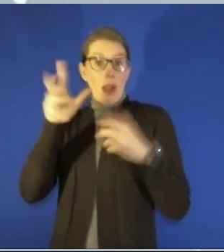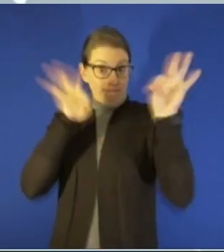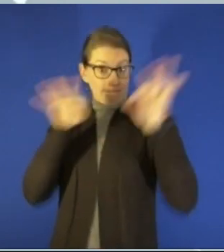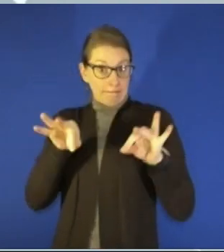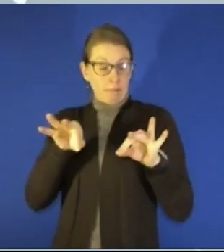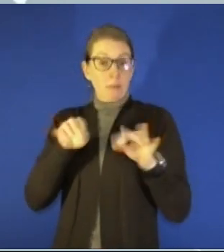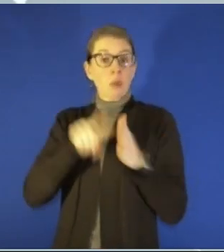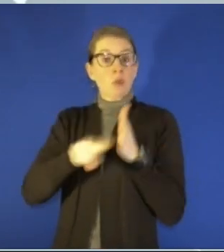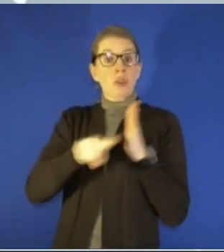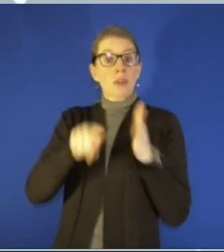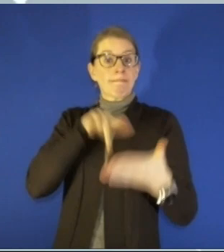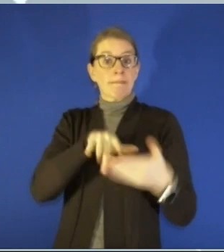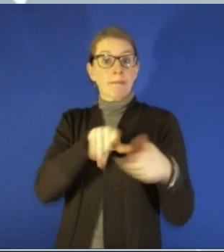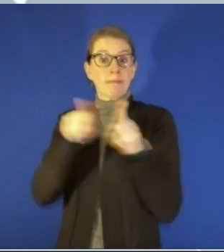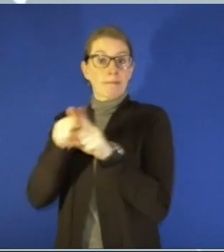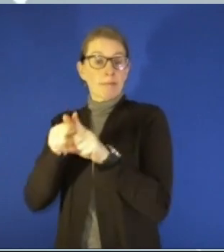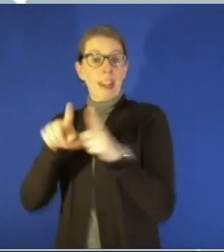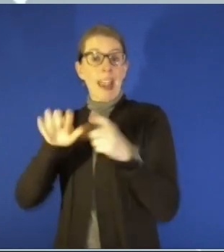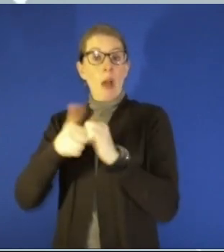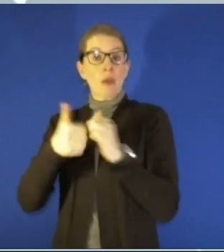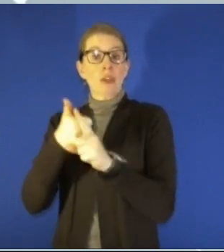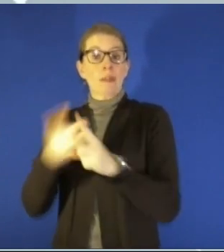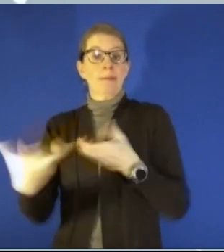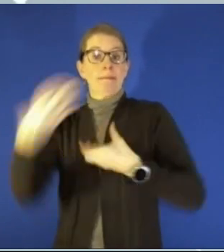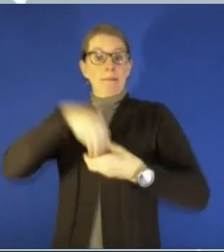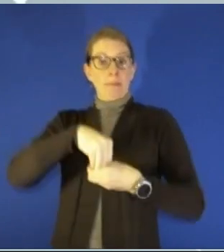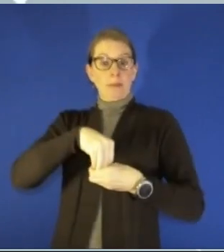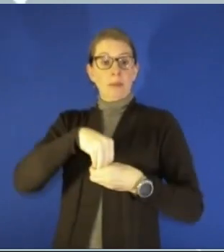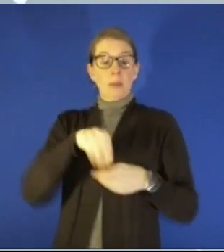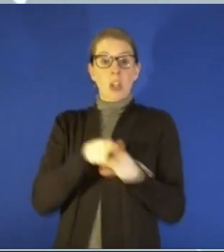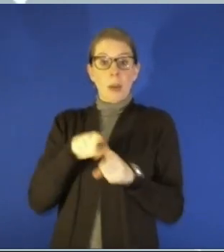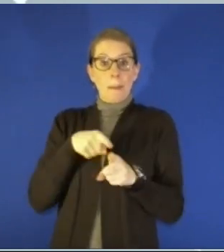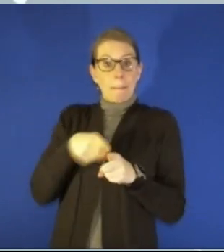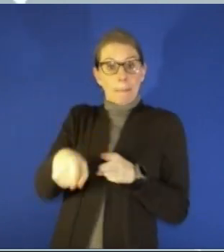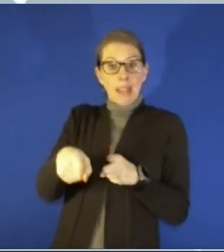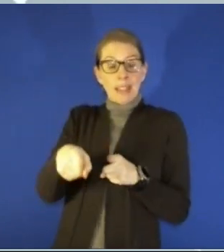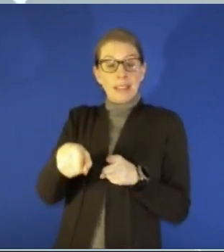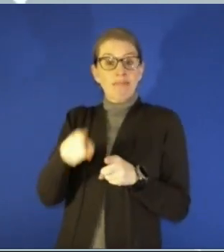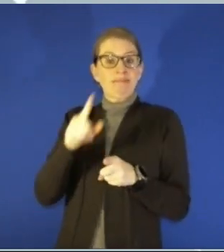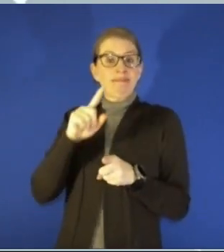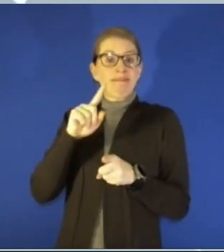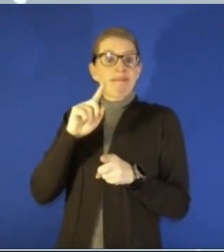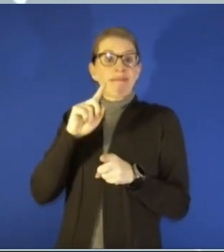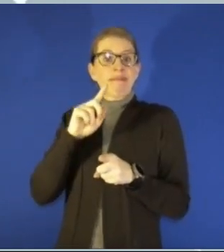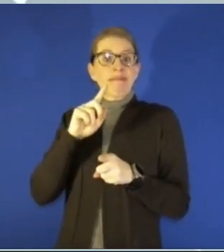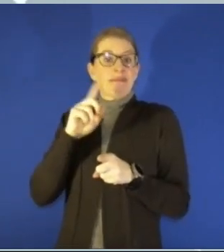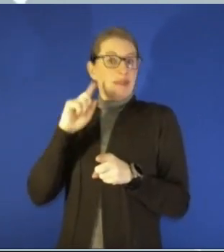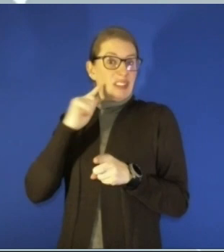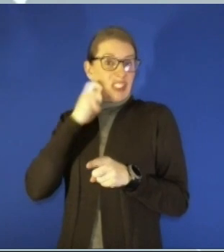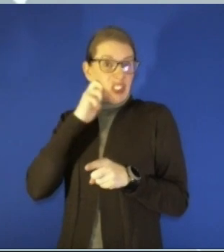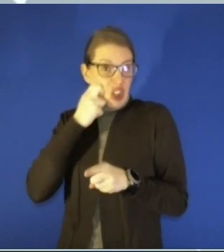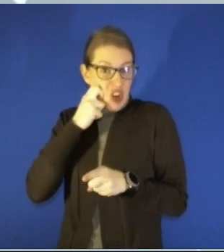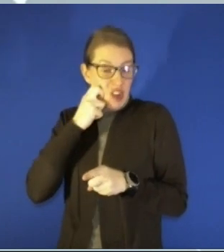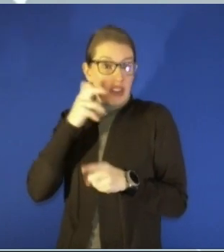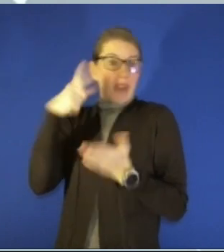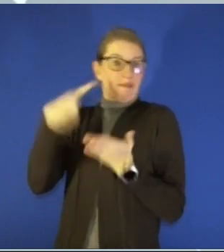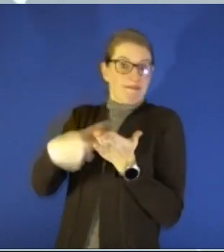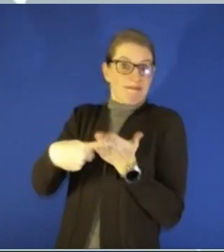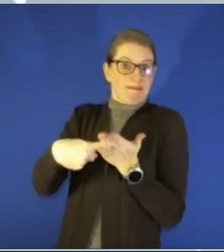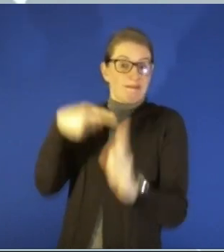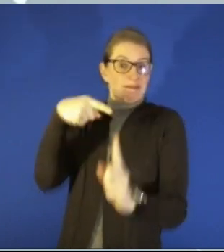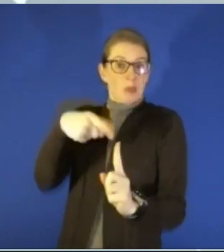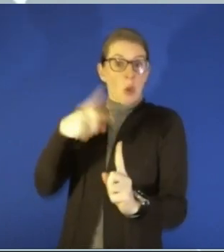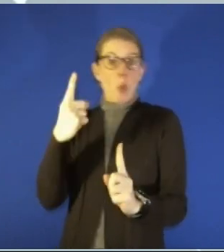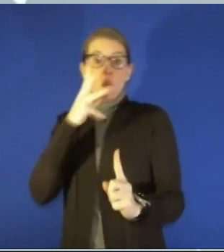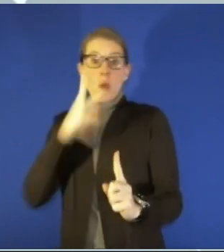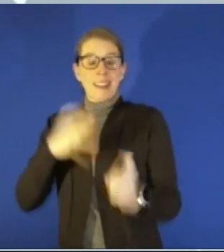does long haul symptoms have on one main central nerve? We're going to take a look at some of those new findings. And one woman still feeling the